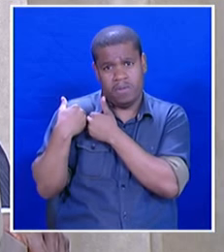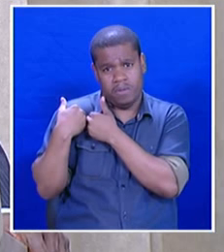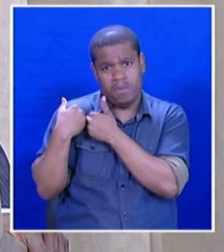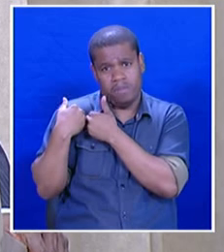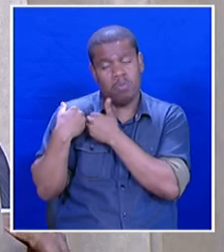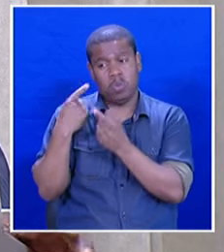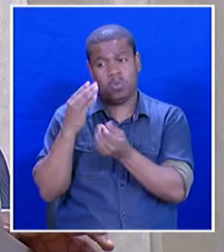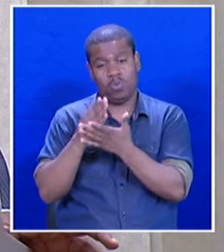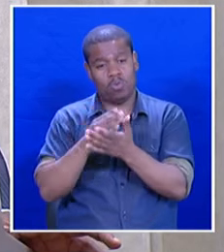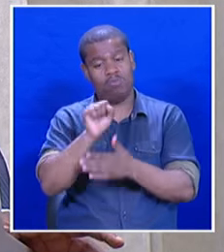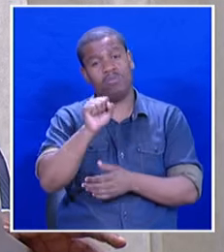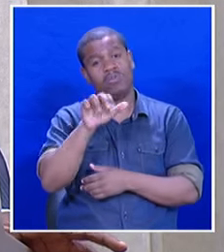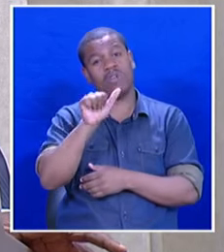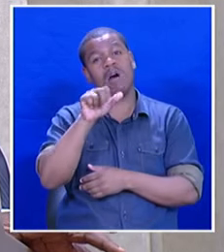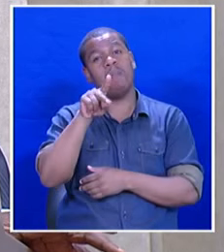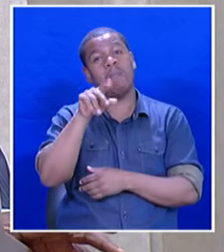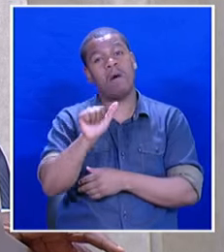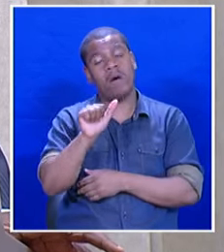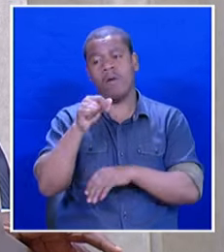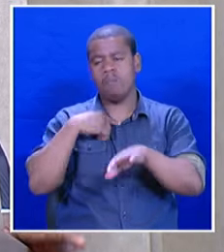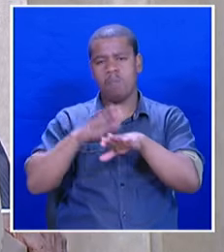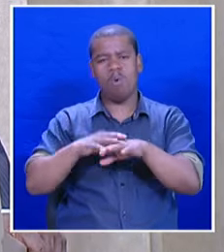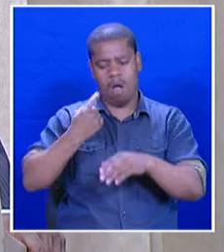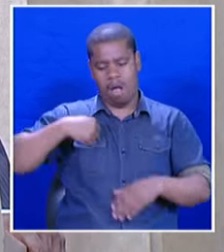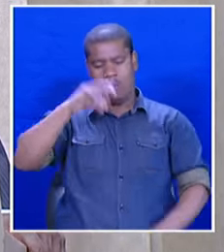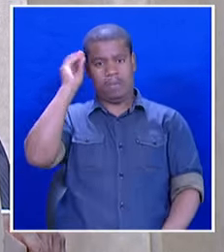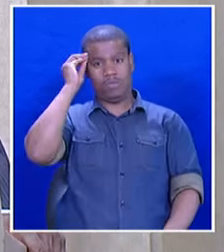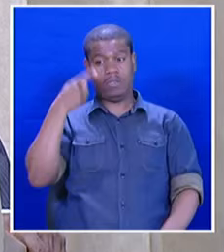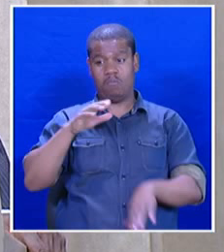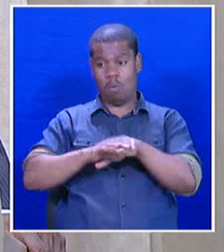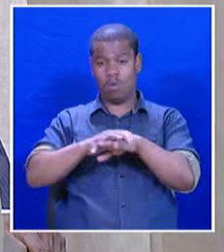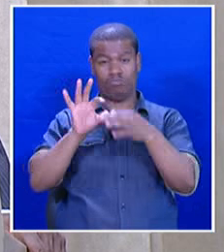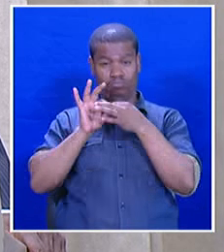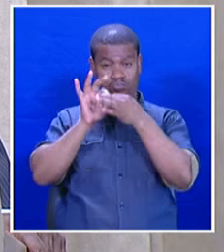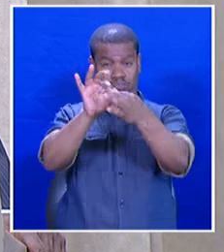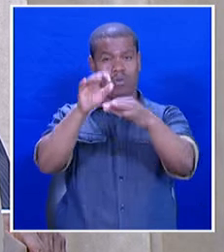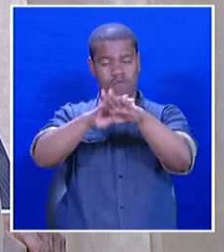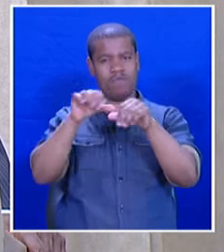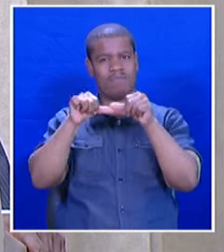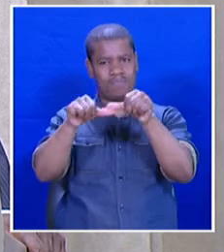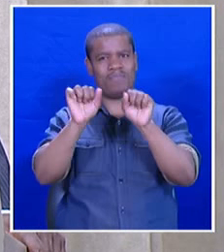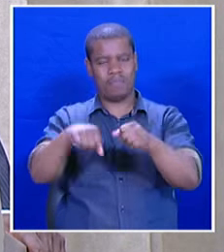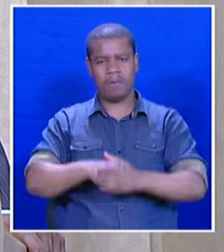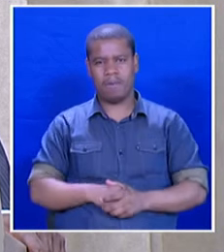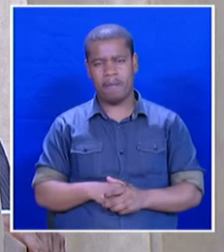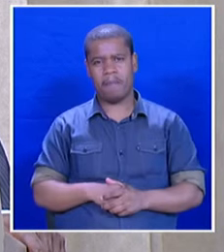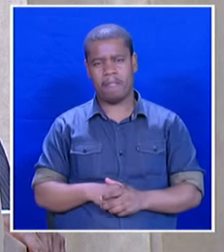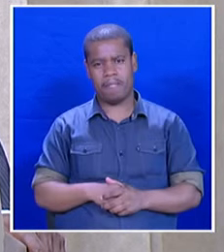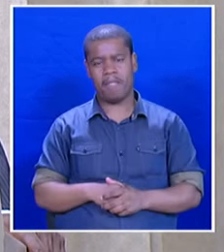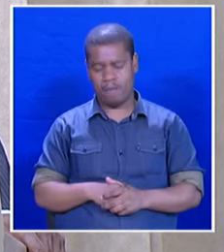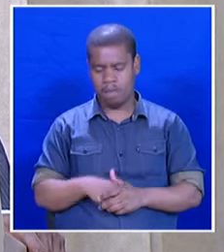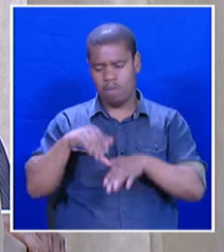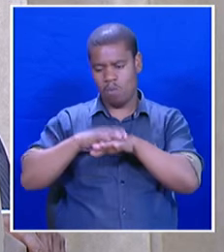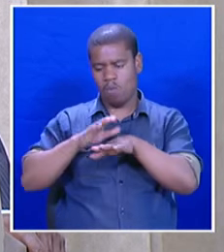are advancing our interests in relation to that. And I would get DERCO